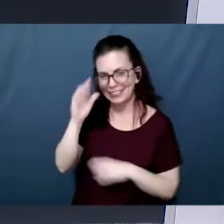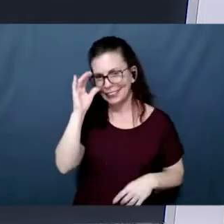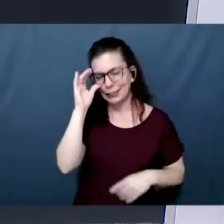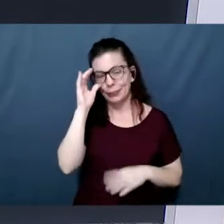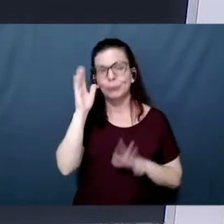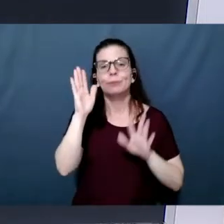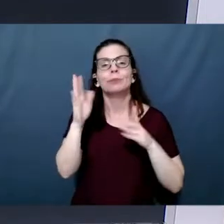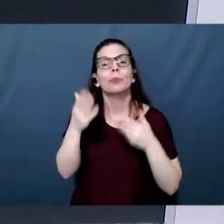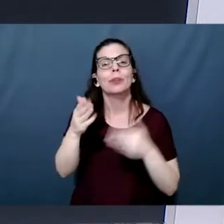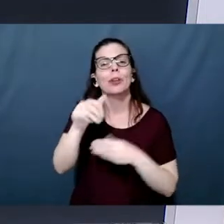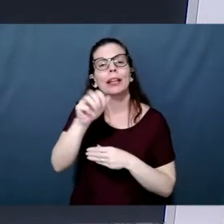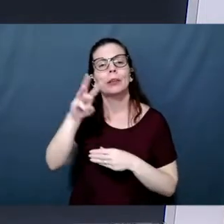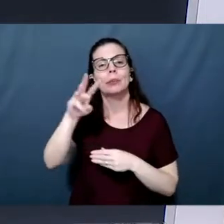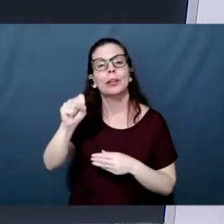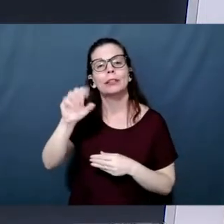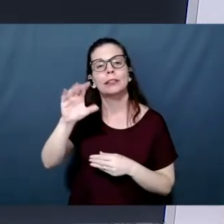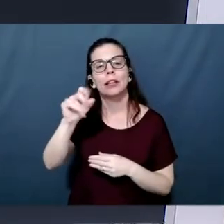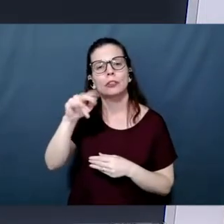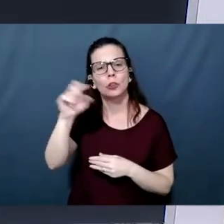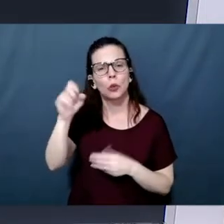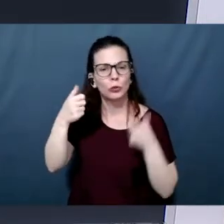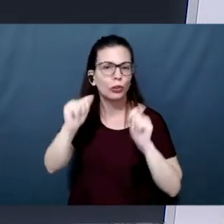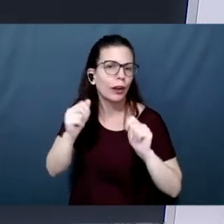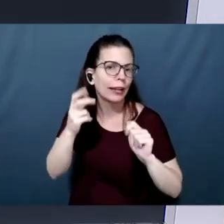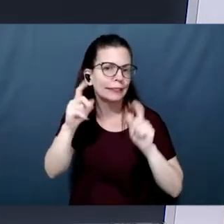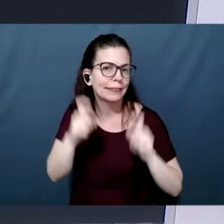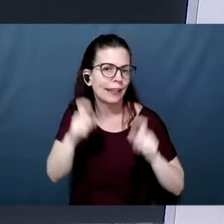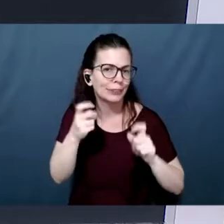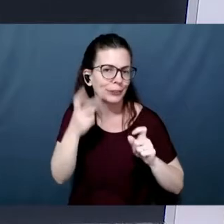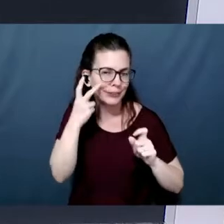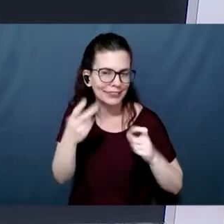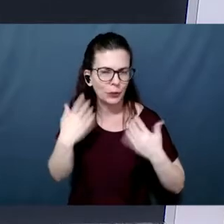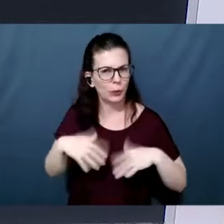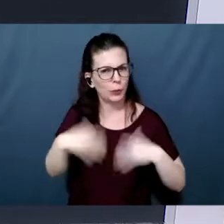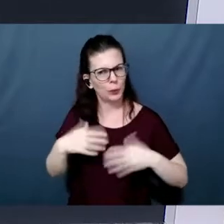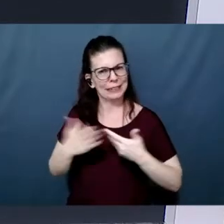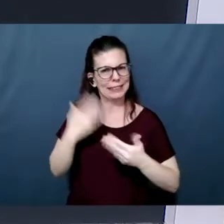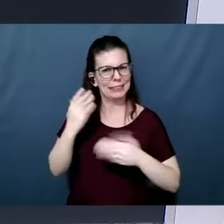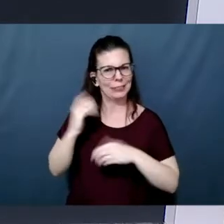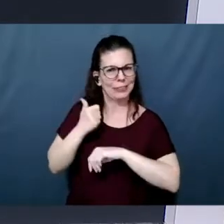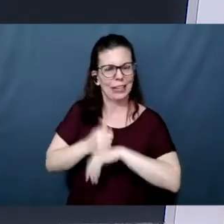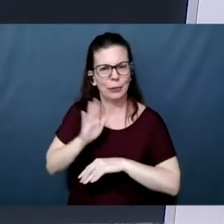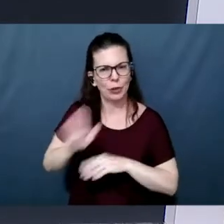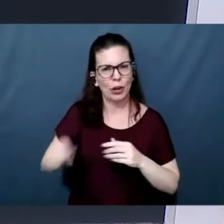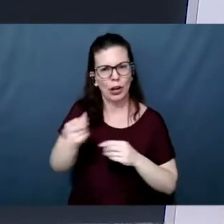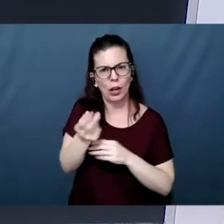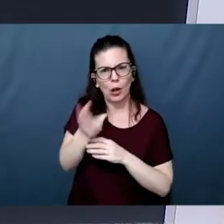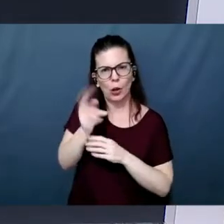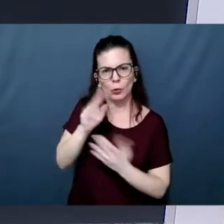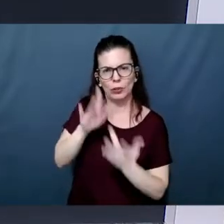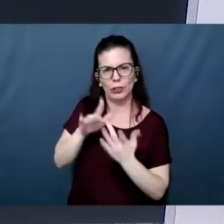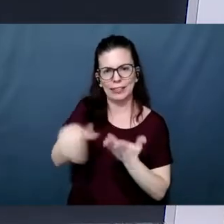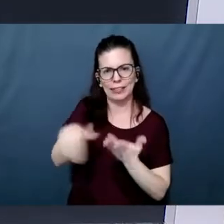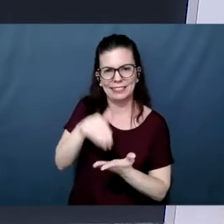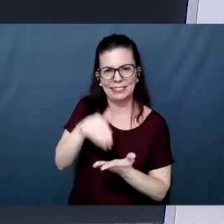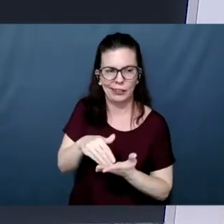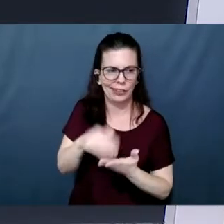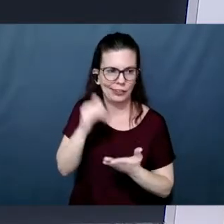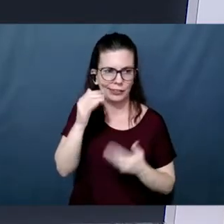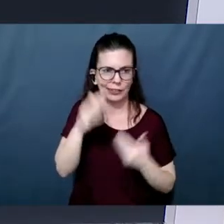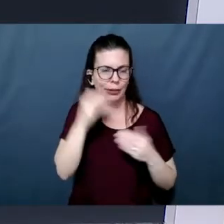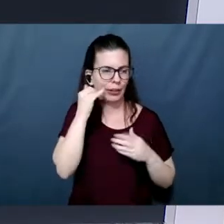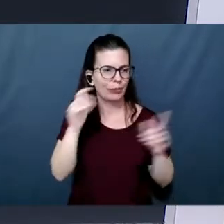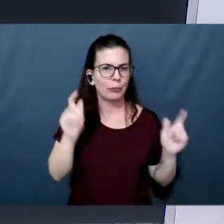if you can just try it out, you'll see how easy it is to stand up your own contact center, whether you're a small business or you're a large multinational